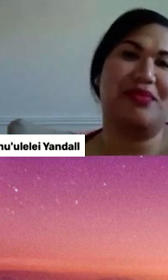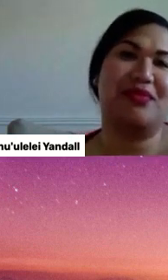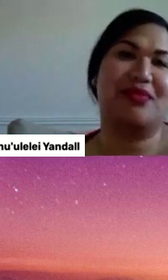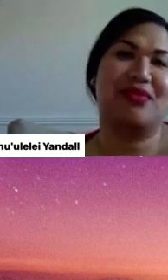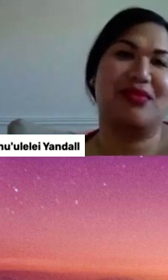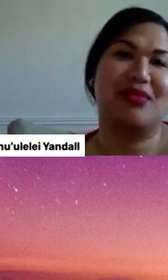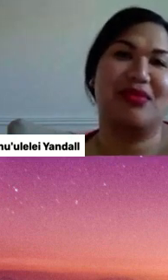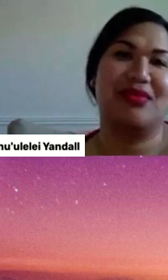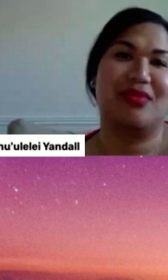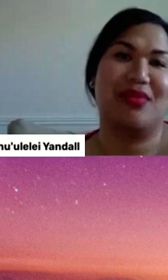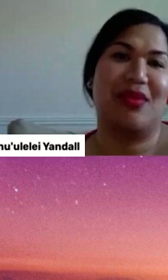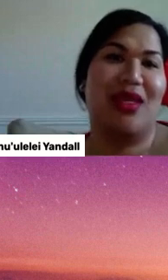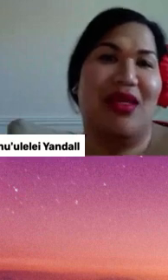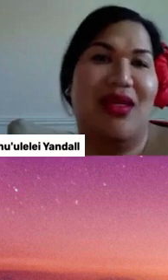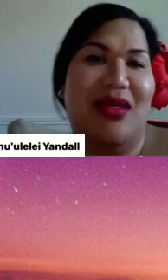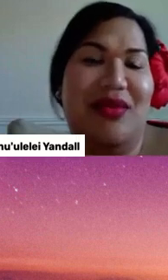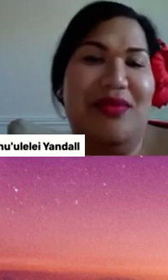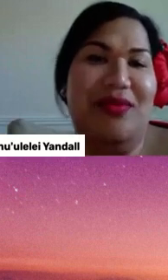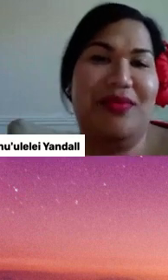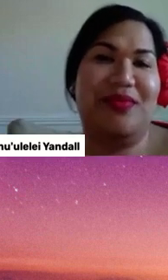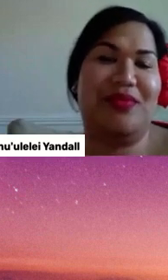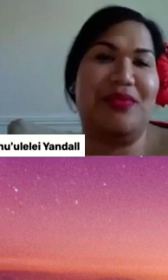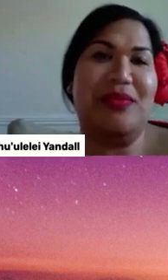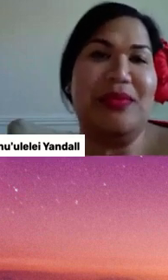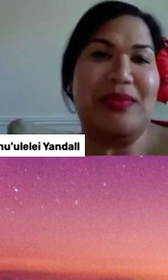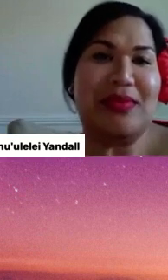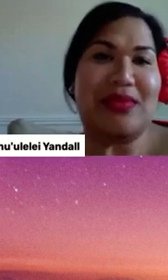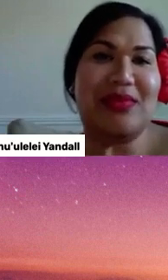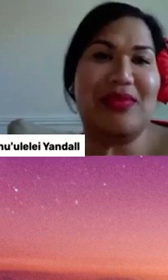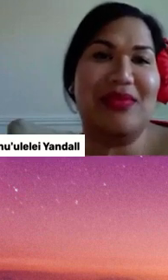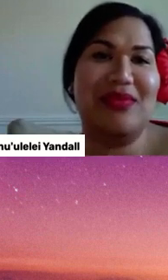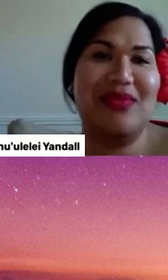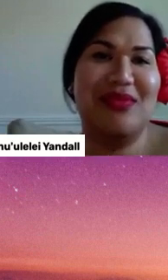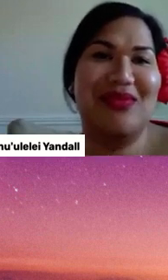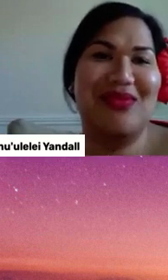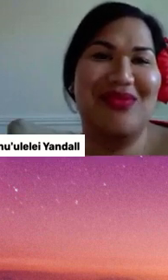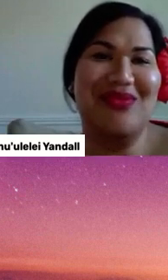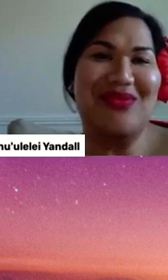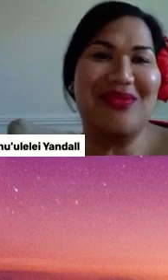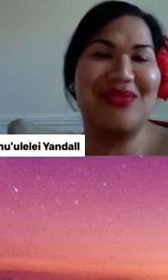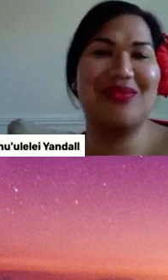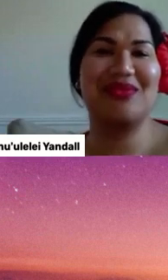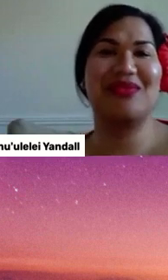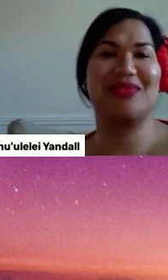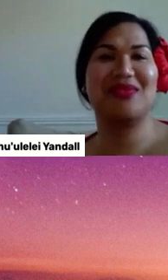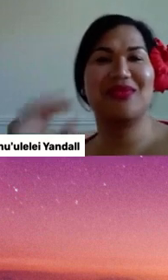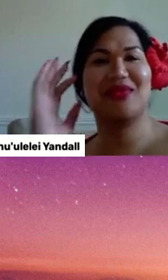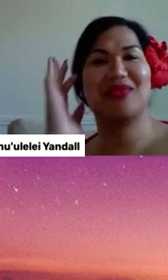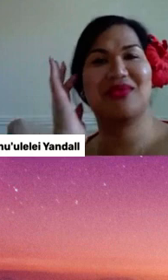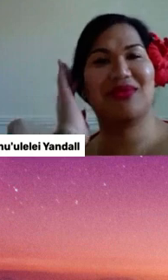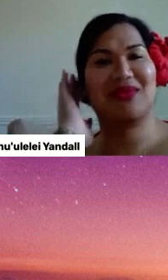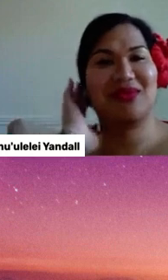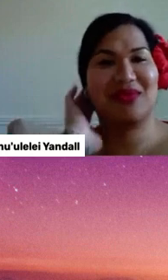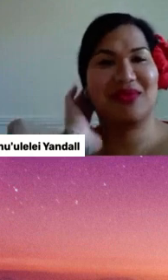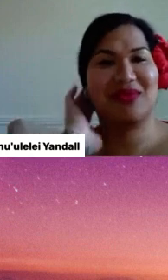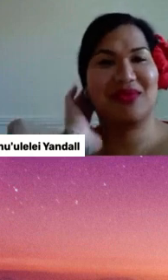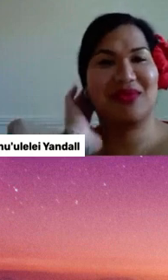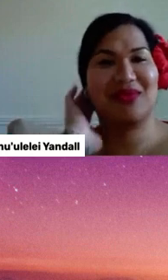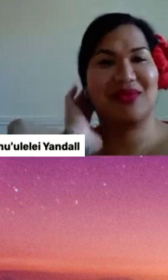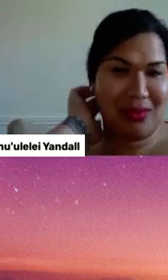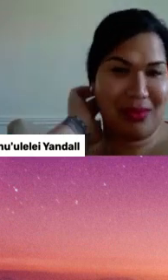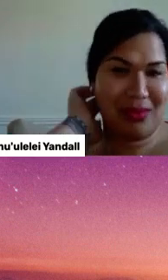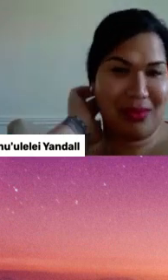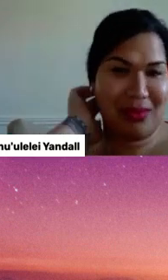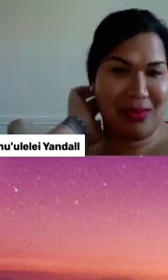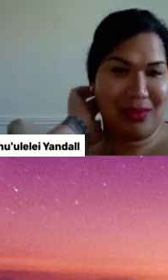I sure can. Thank you so much for having me. Hi, everybody. I'm gonna make sure I speak up too as well. My name